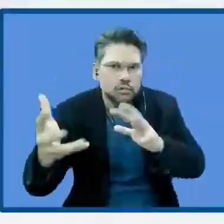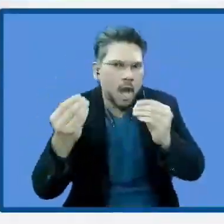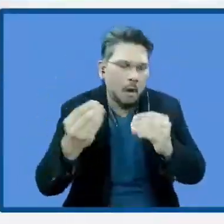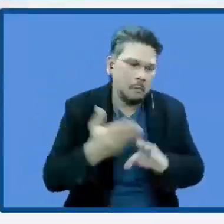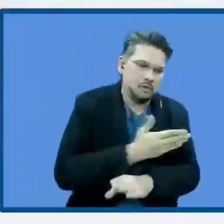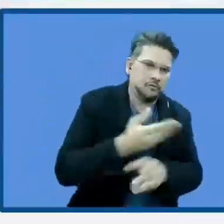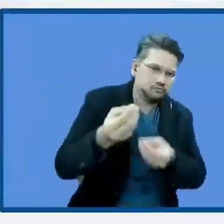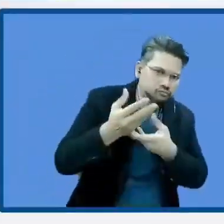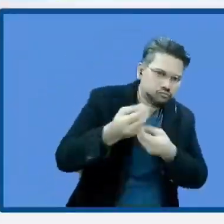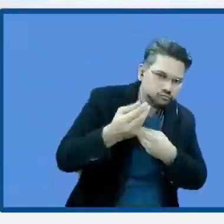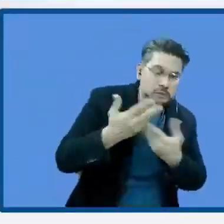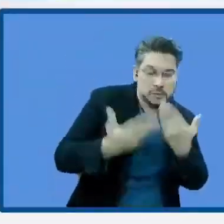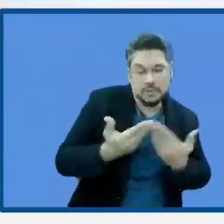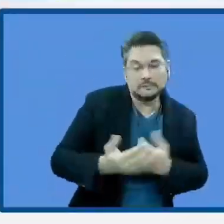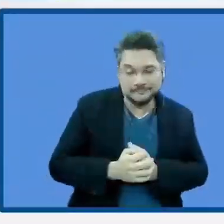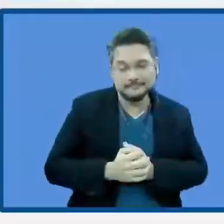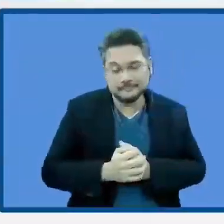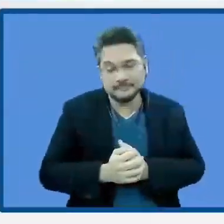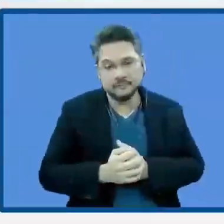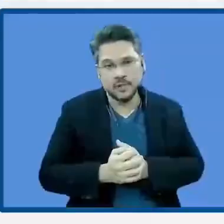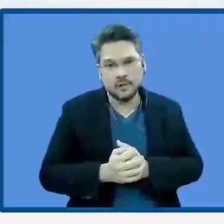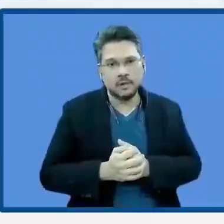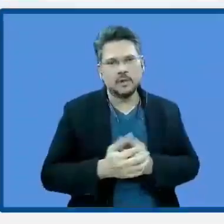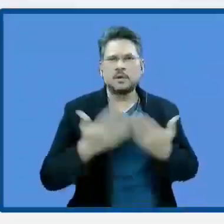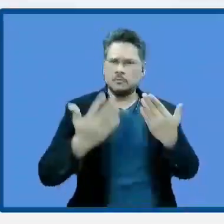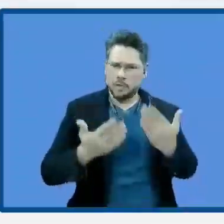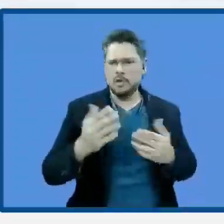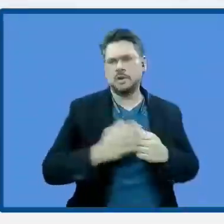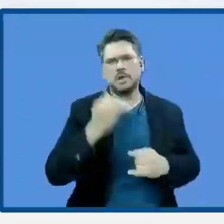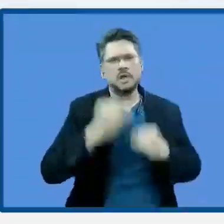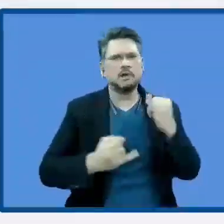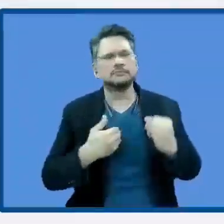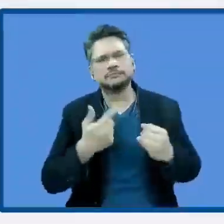to end by referring,